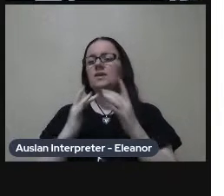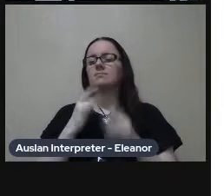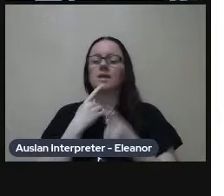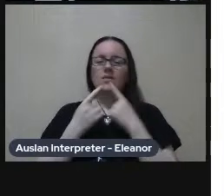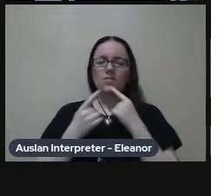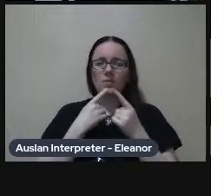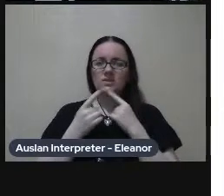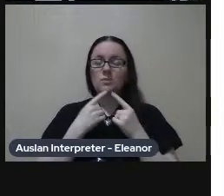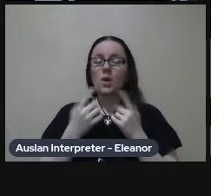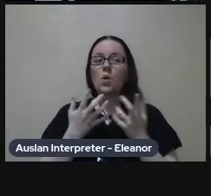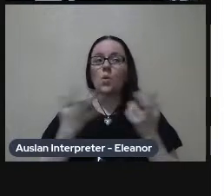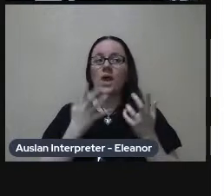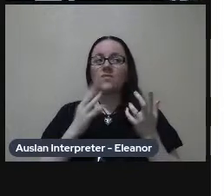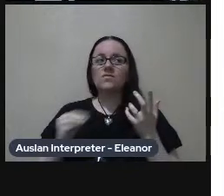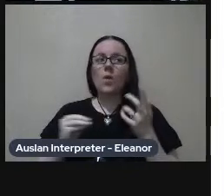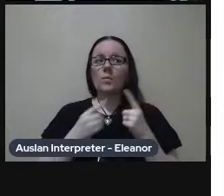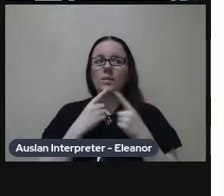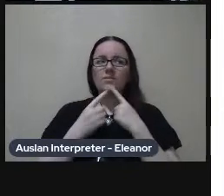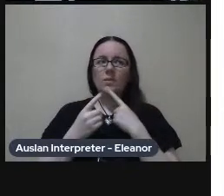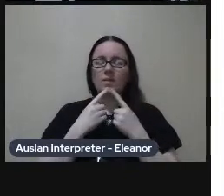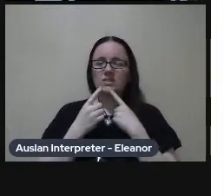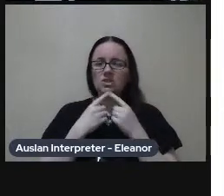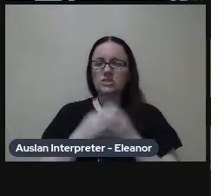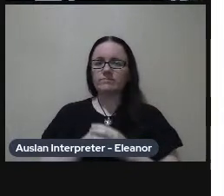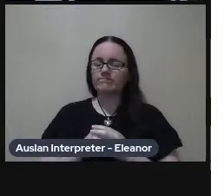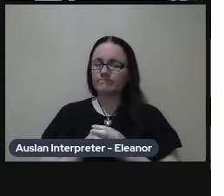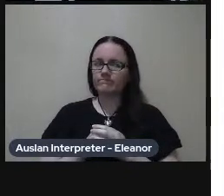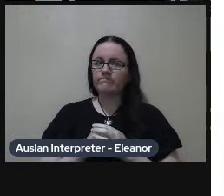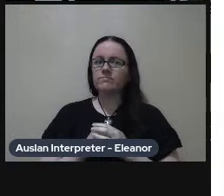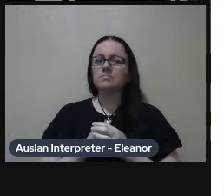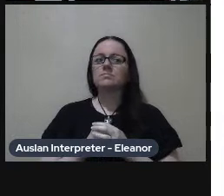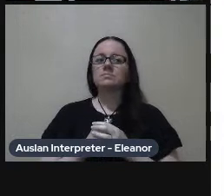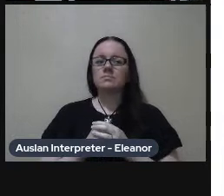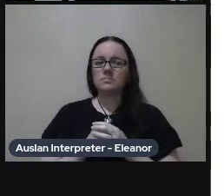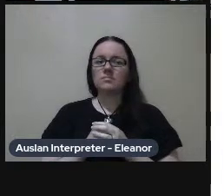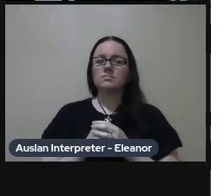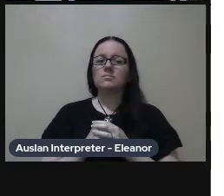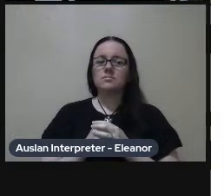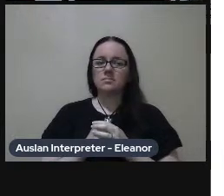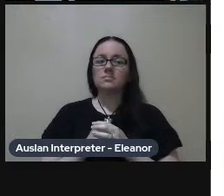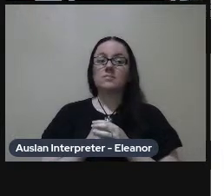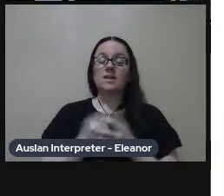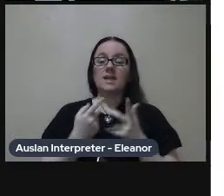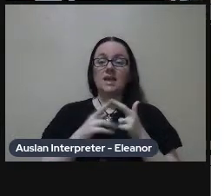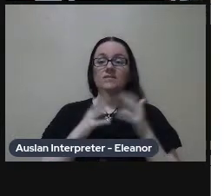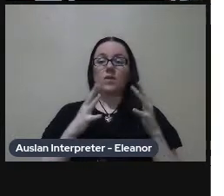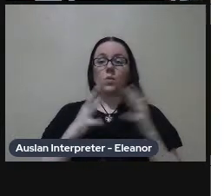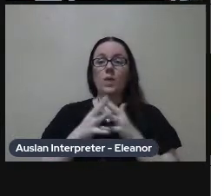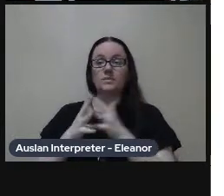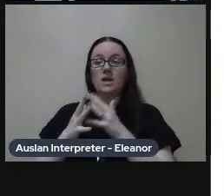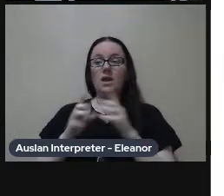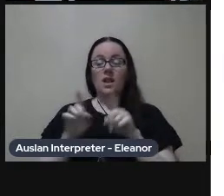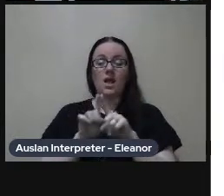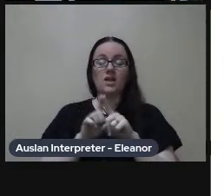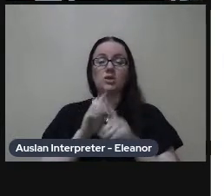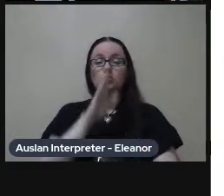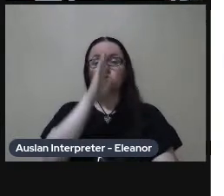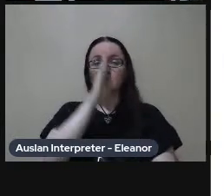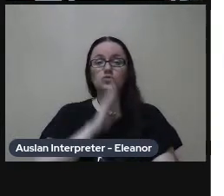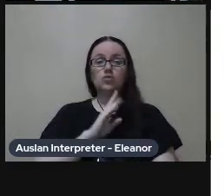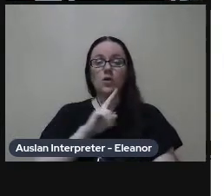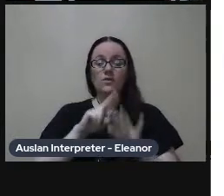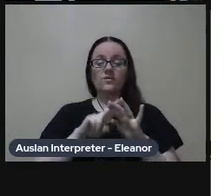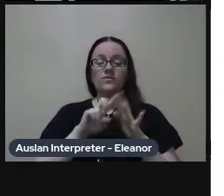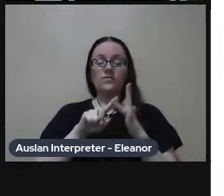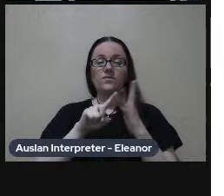at where that information is coming from. We would always encourage you to look at websites like the Stroke Foundation and the Heart Foundation, where